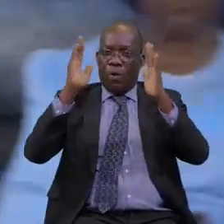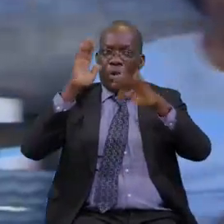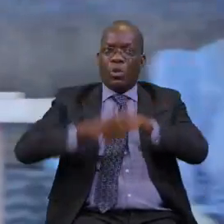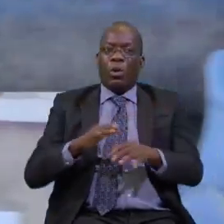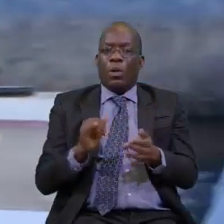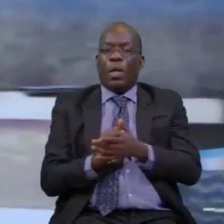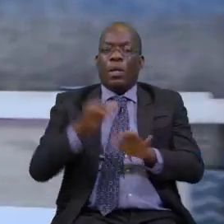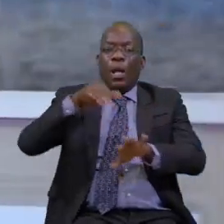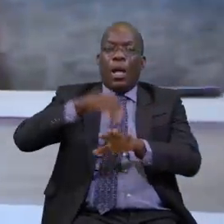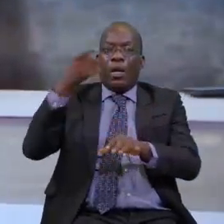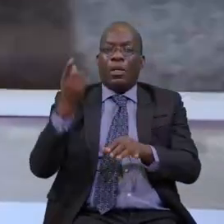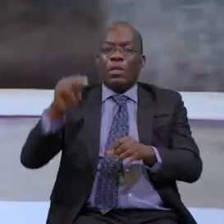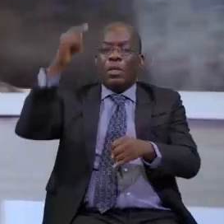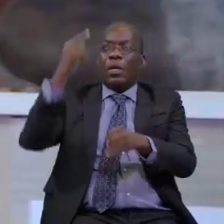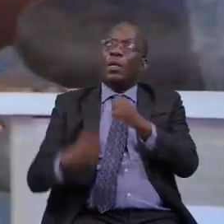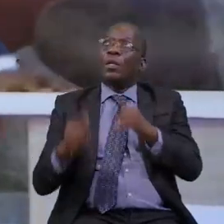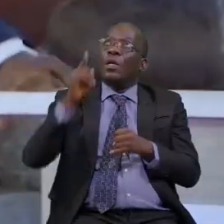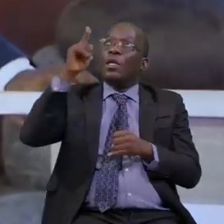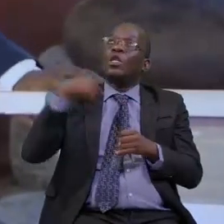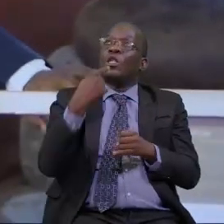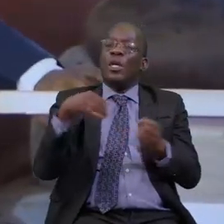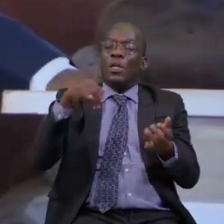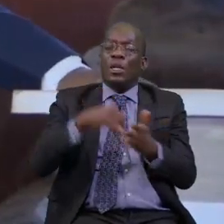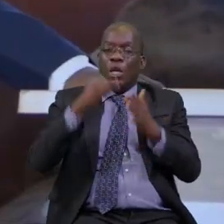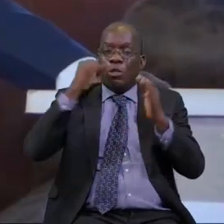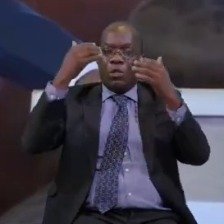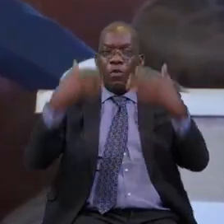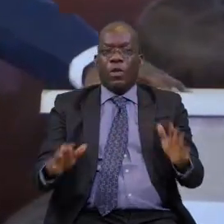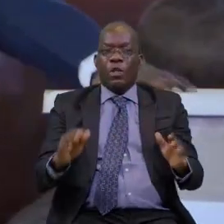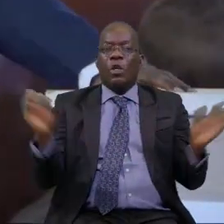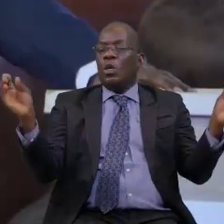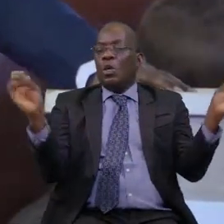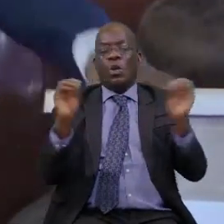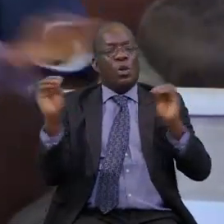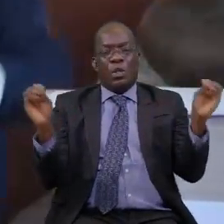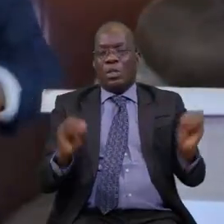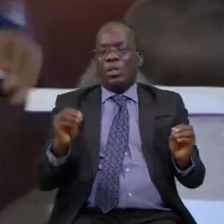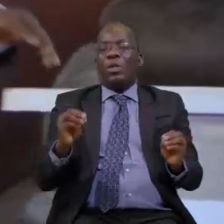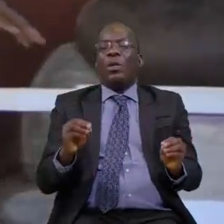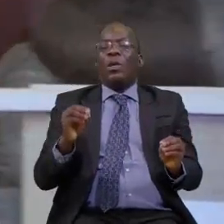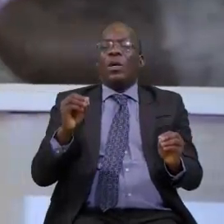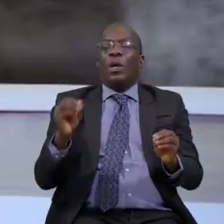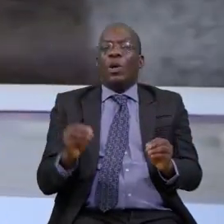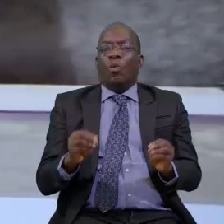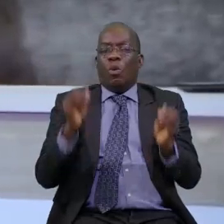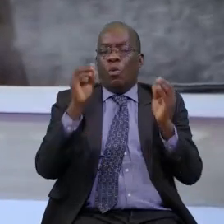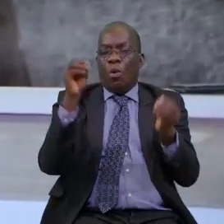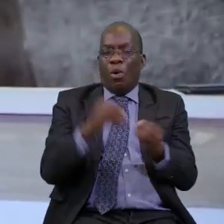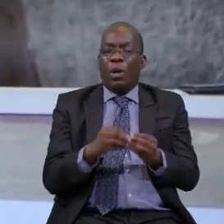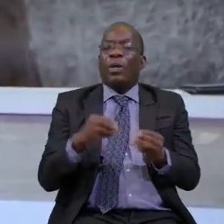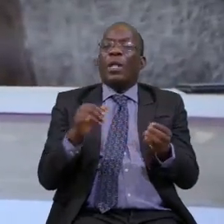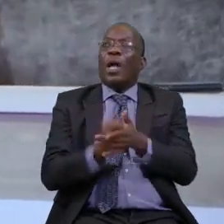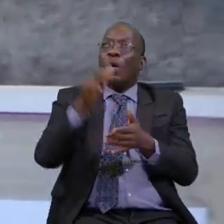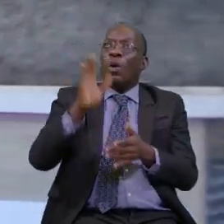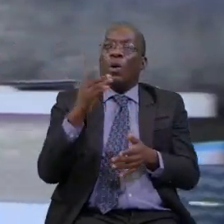it is finished. Nothing left that the Father, that God in heaven had ordained him